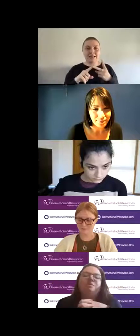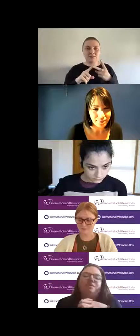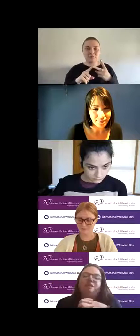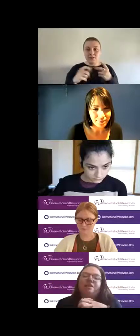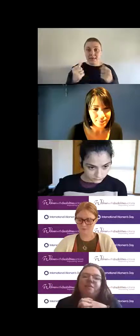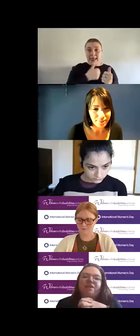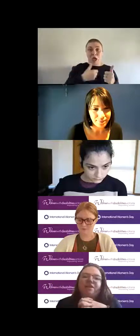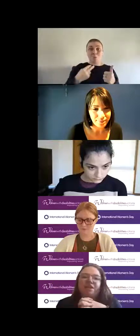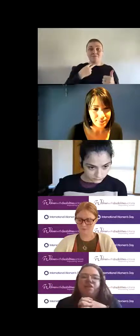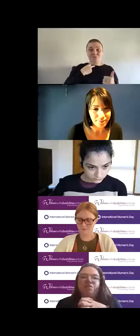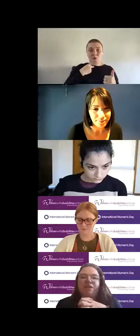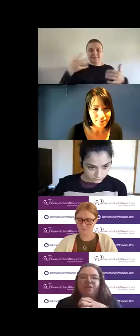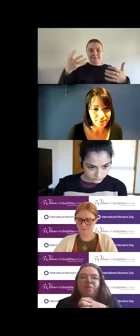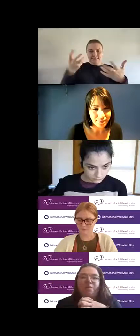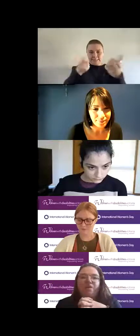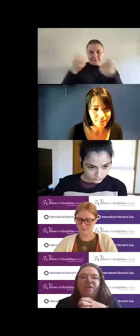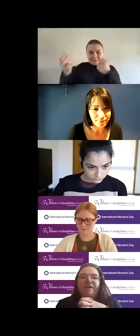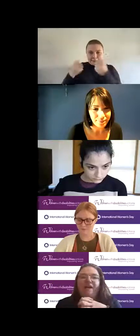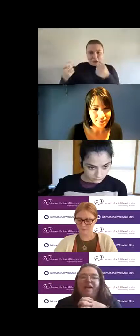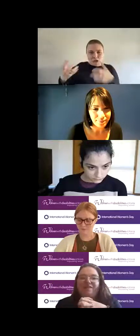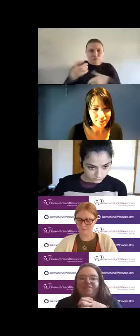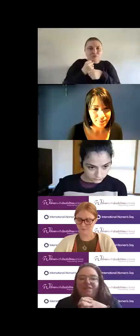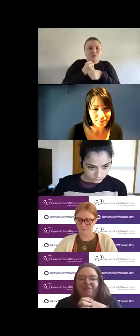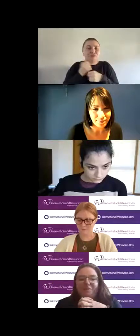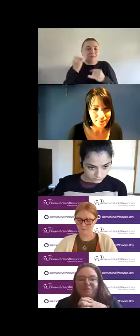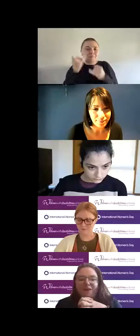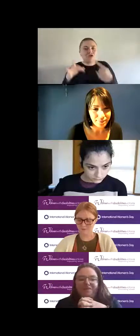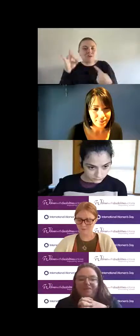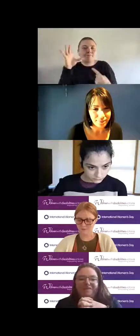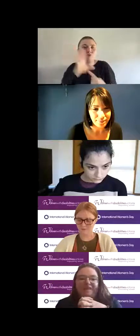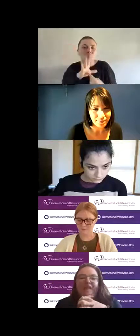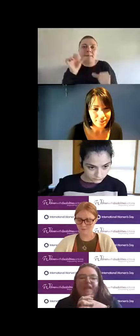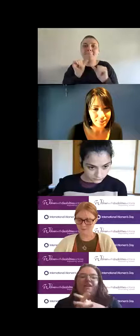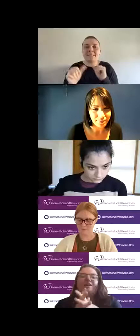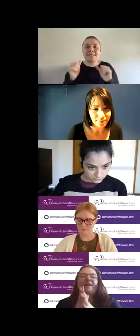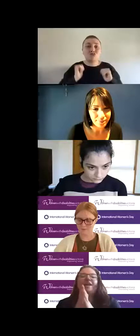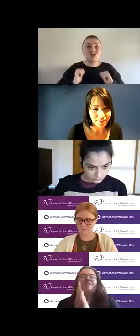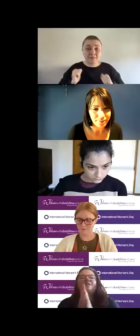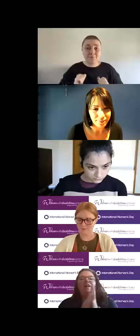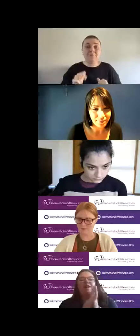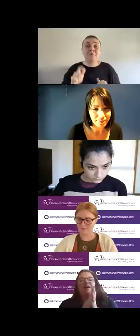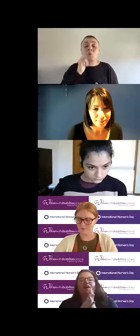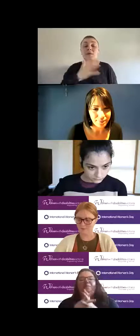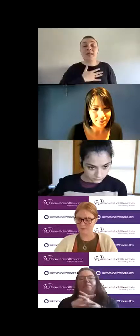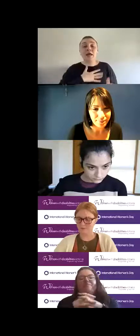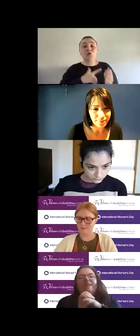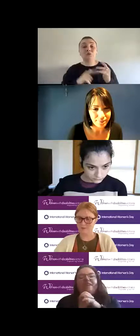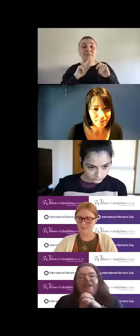voices within this space. I think it's really important and definitely best practice. And I'd like to thank